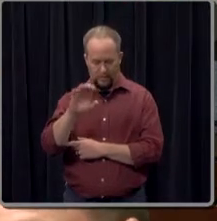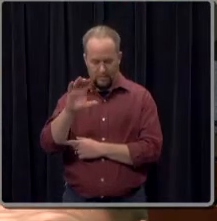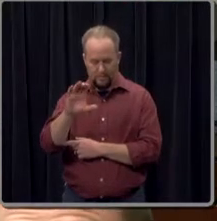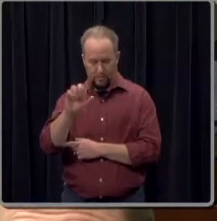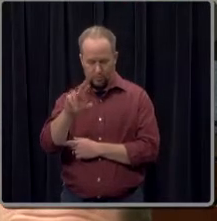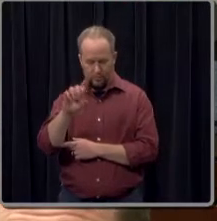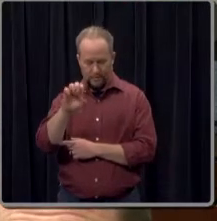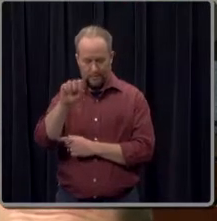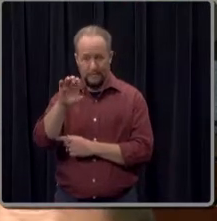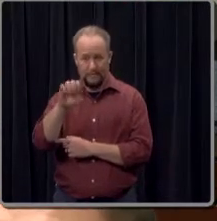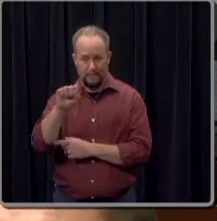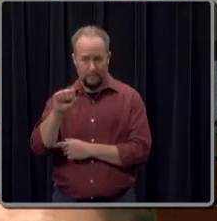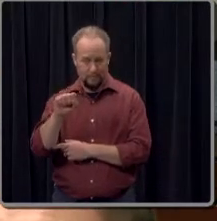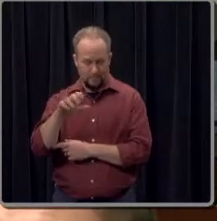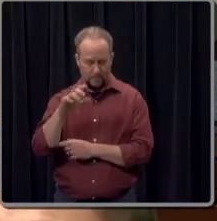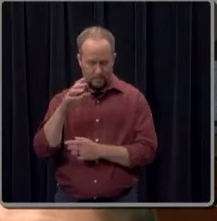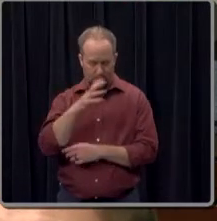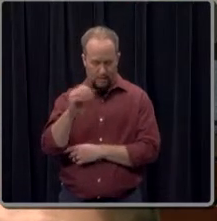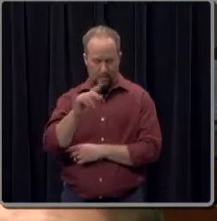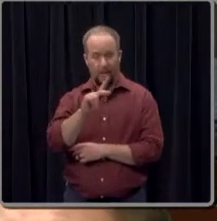front.